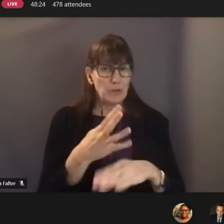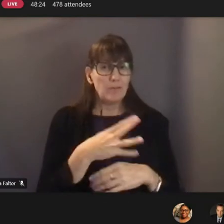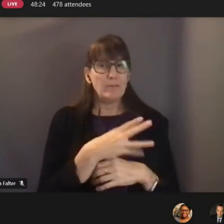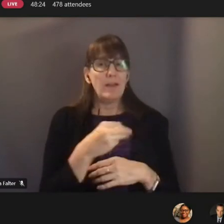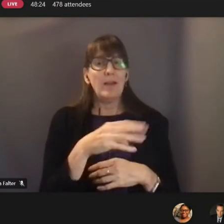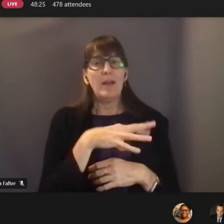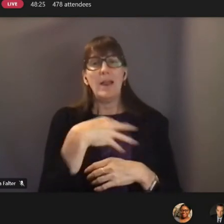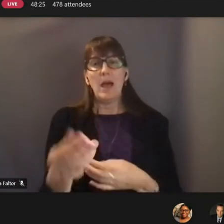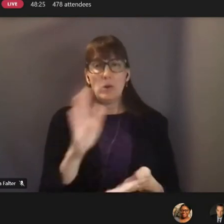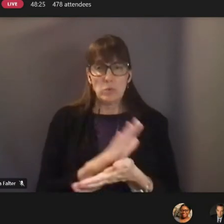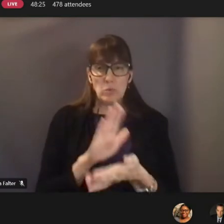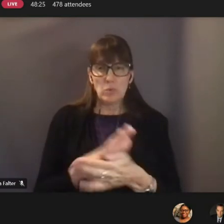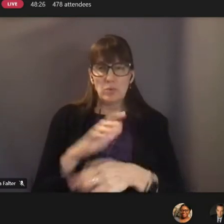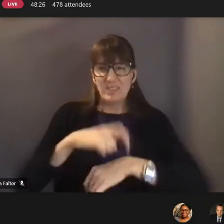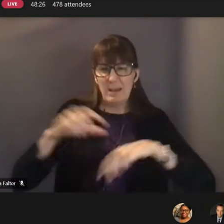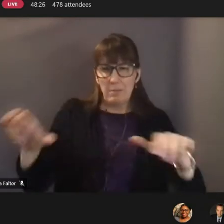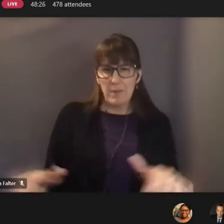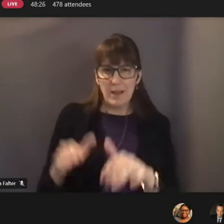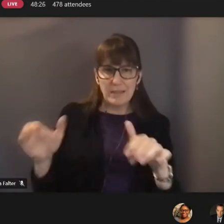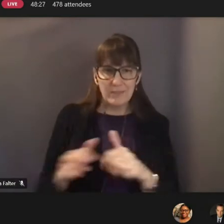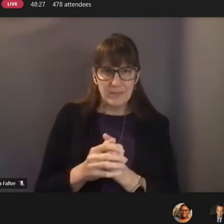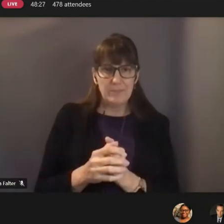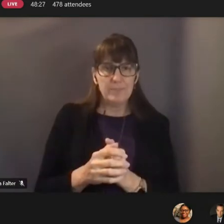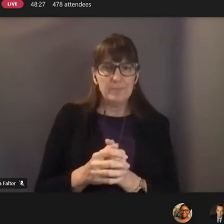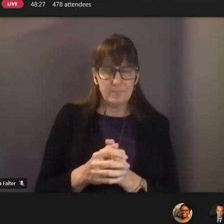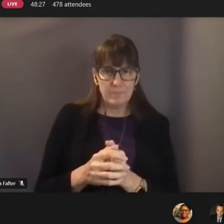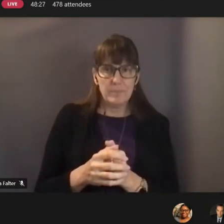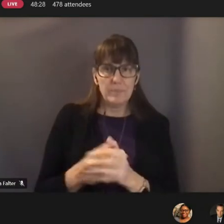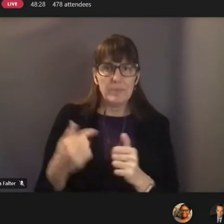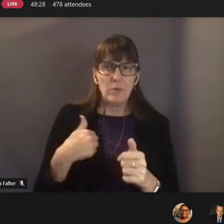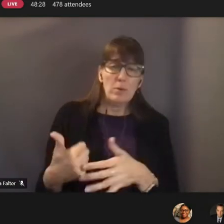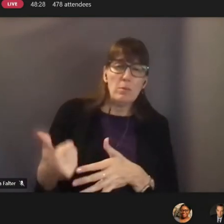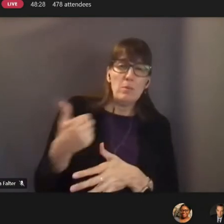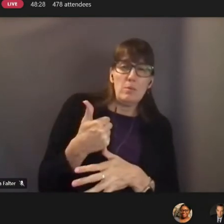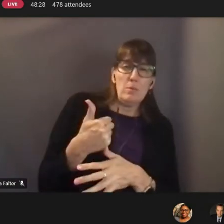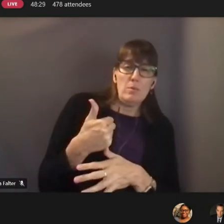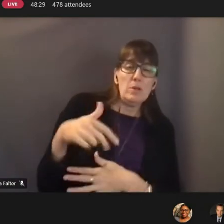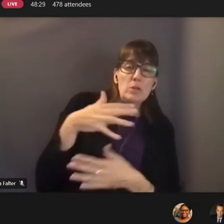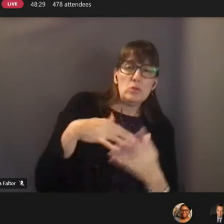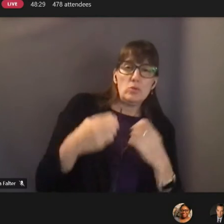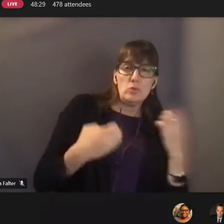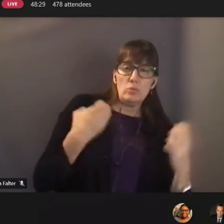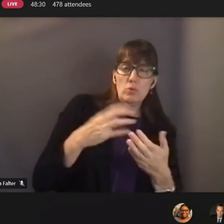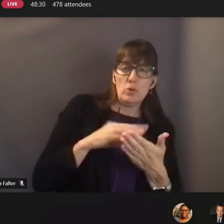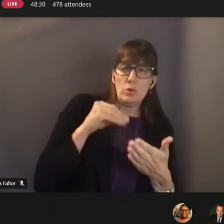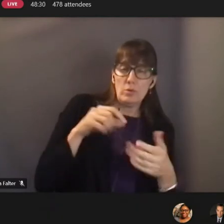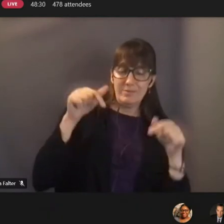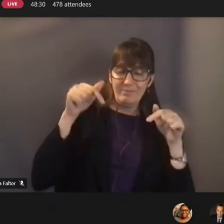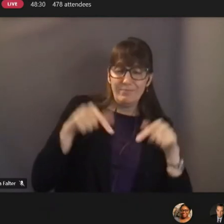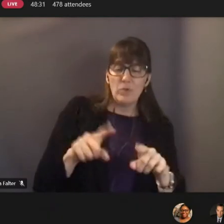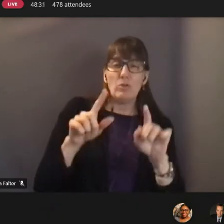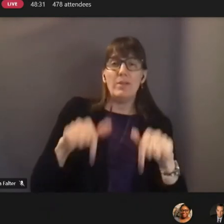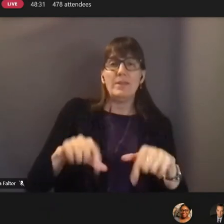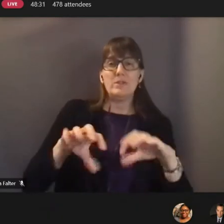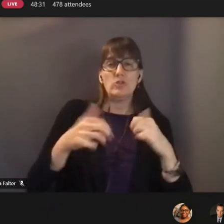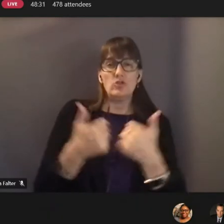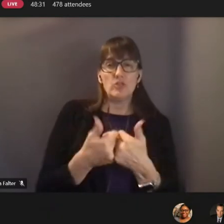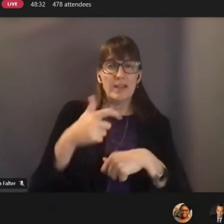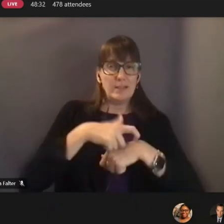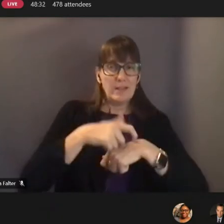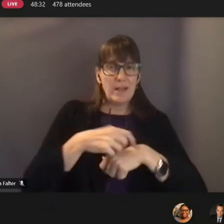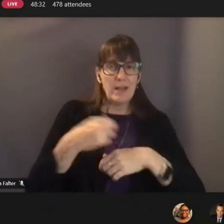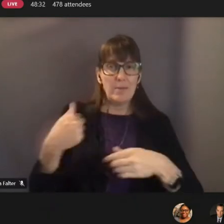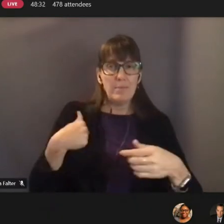activities. We have prioritized social-emotional learning during these challenging times and look forward to supporting students in transition back